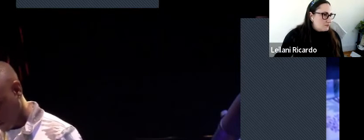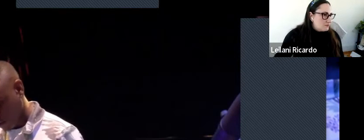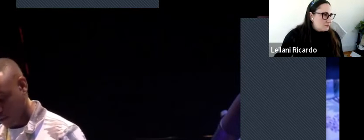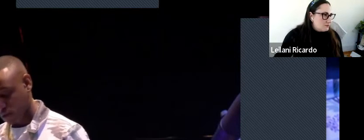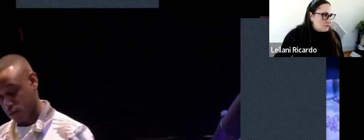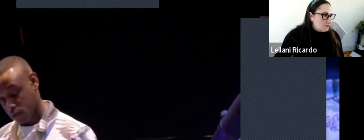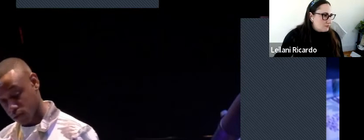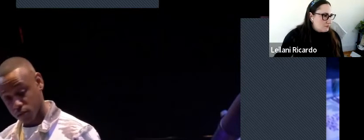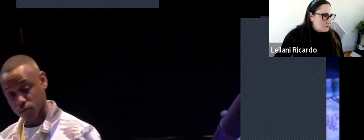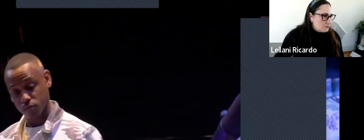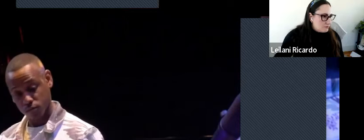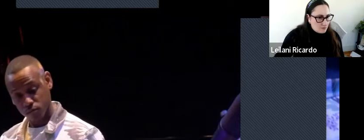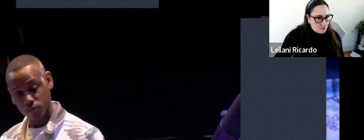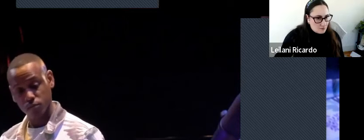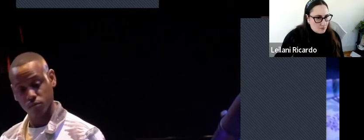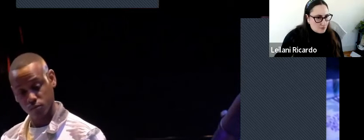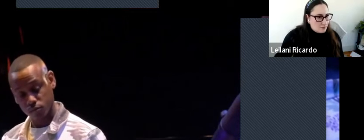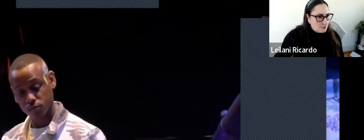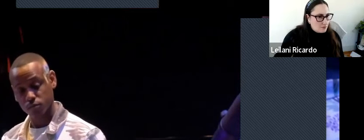home, going